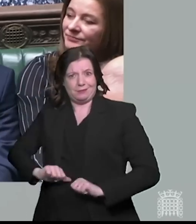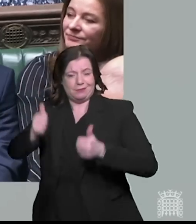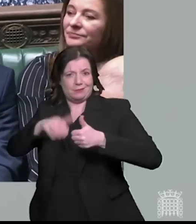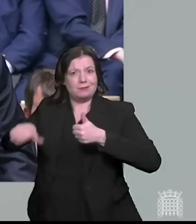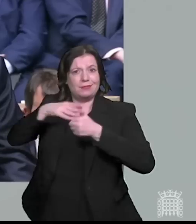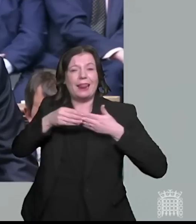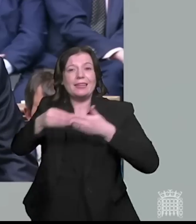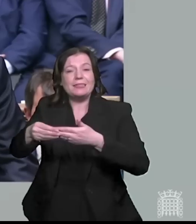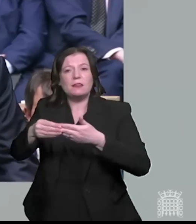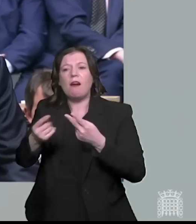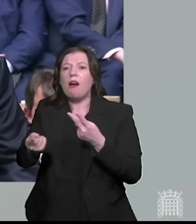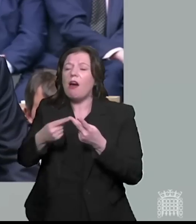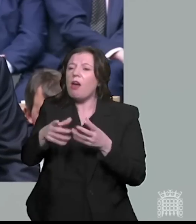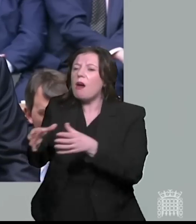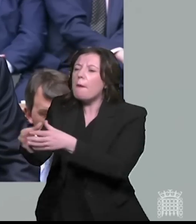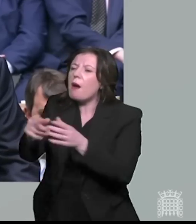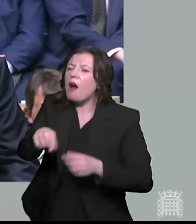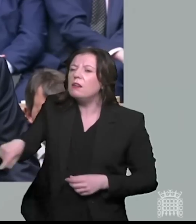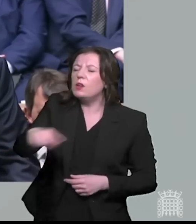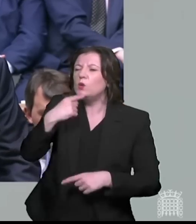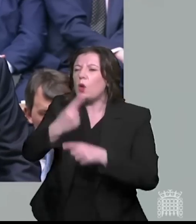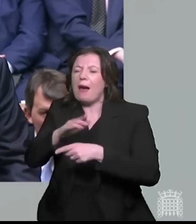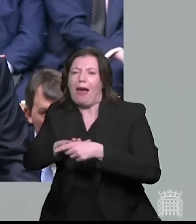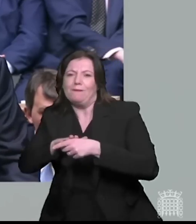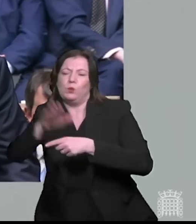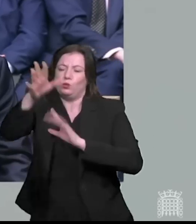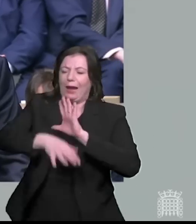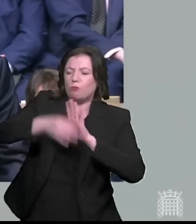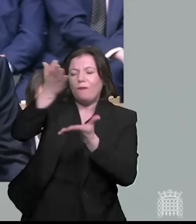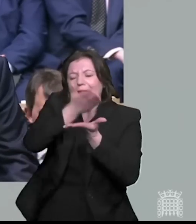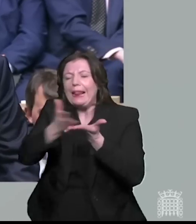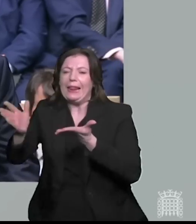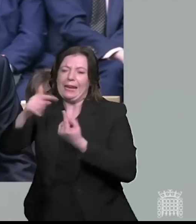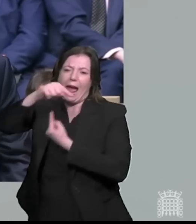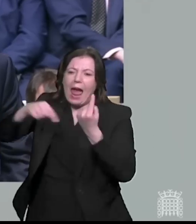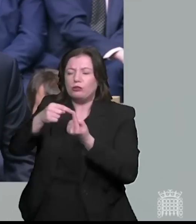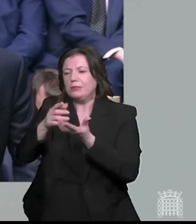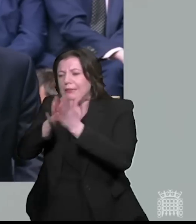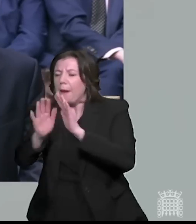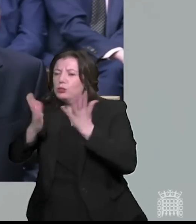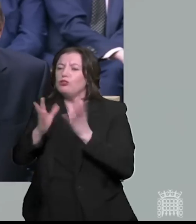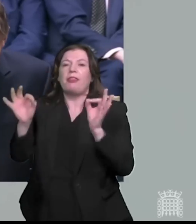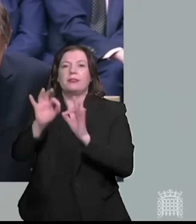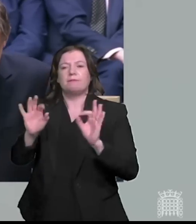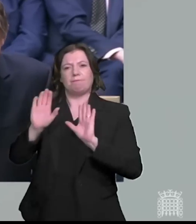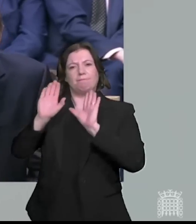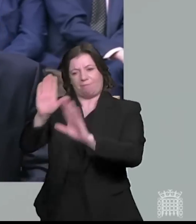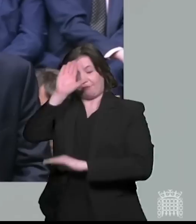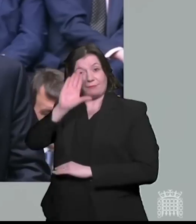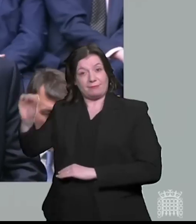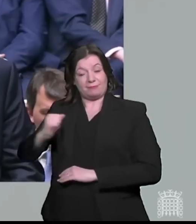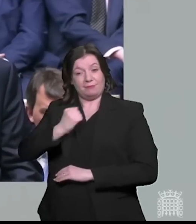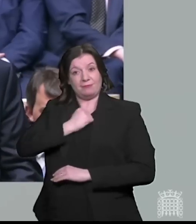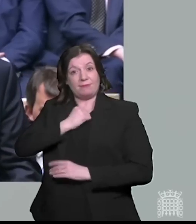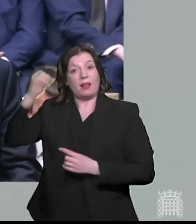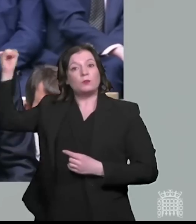Other parties talk about a green energy revolution. So I gently remind them that nearly 90% of our